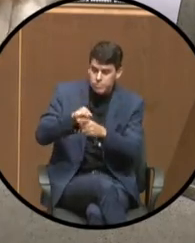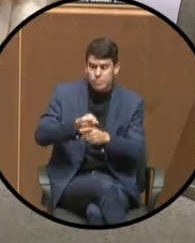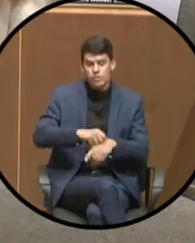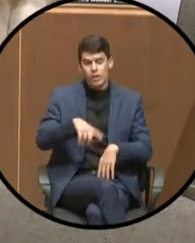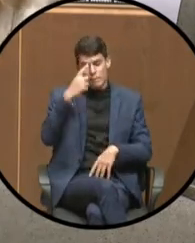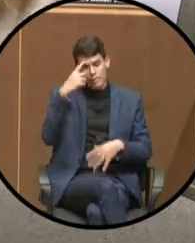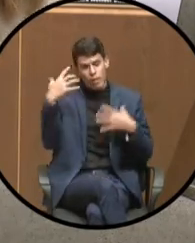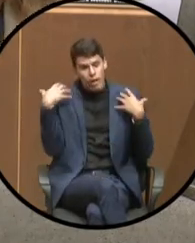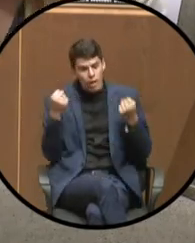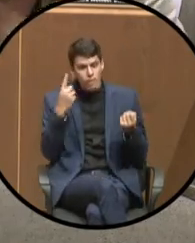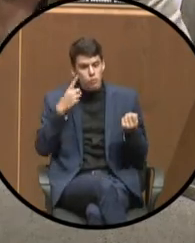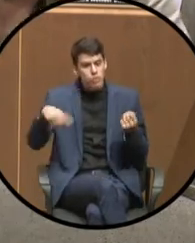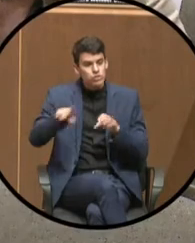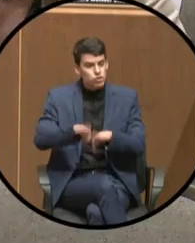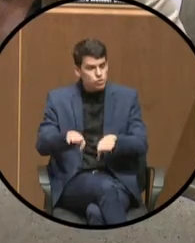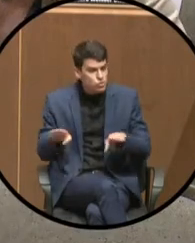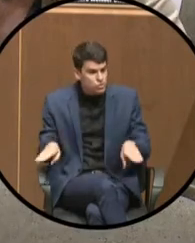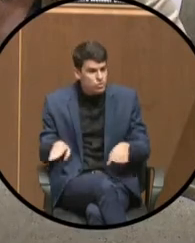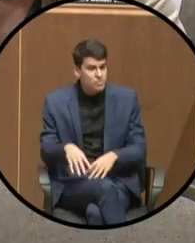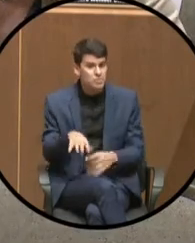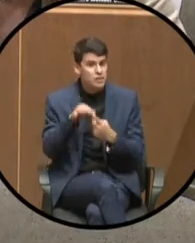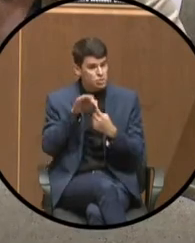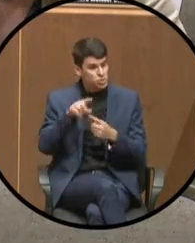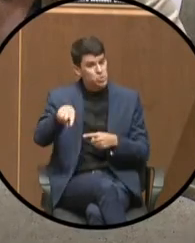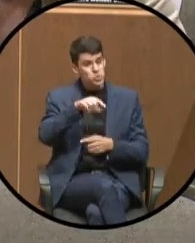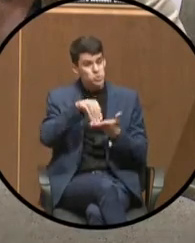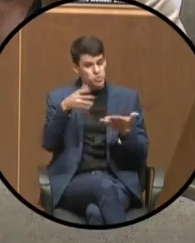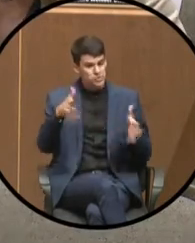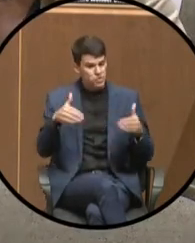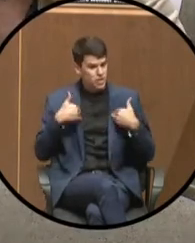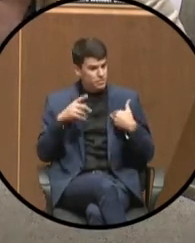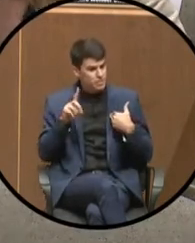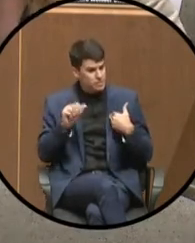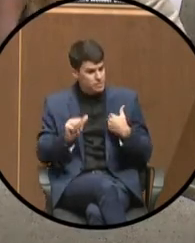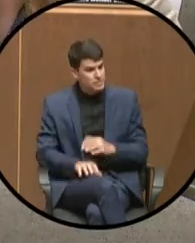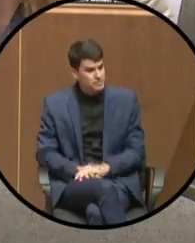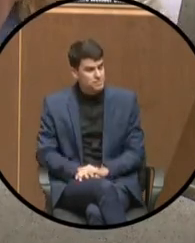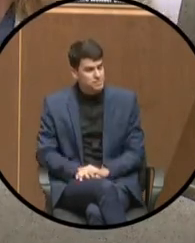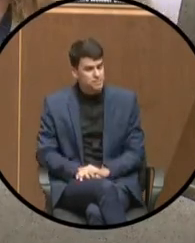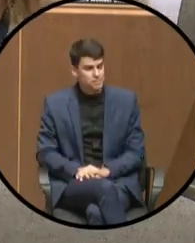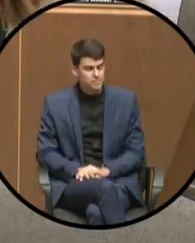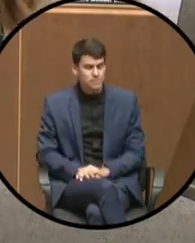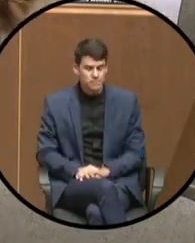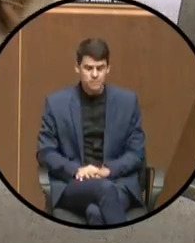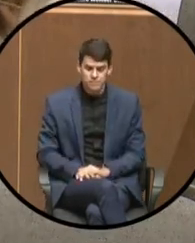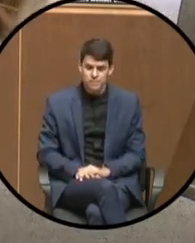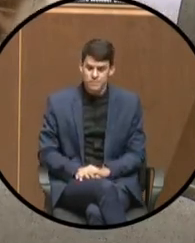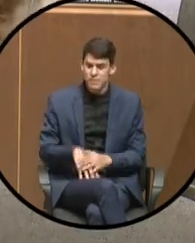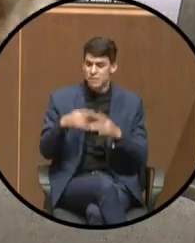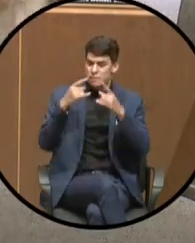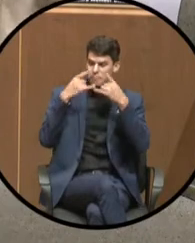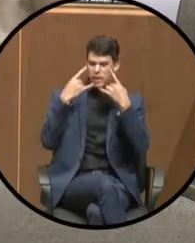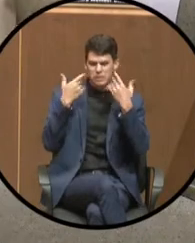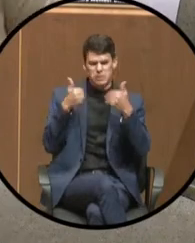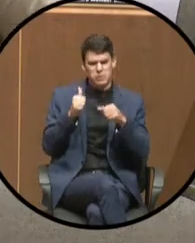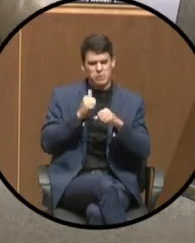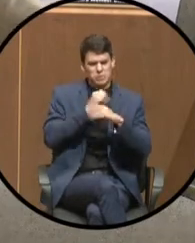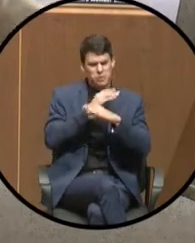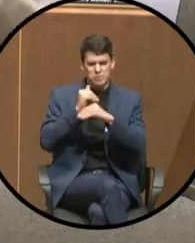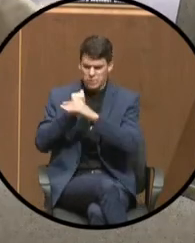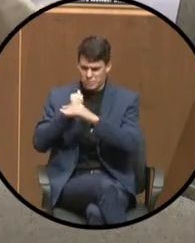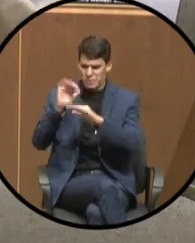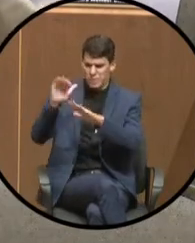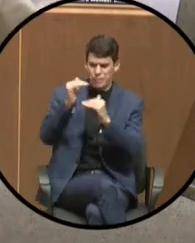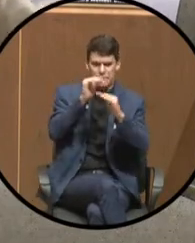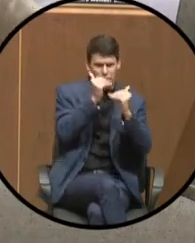as well as their academic growth, especially those with learning disabilities and differences. Masks are a stumbling block to our students in school. If one